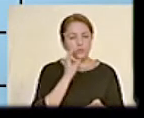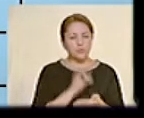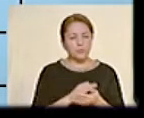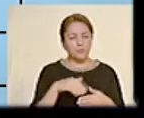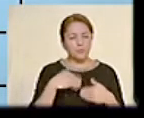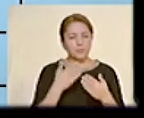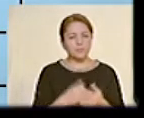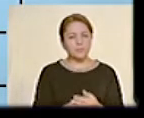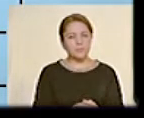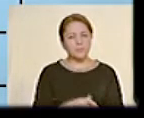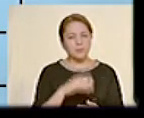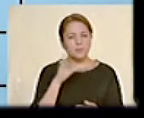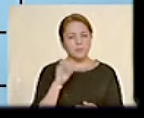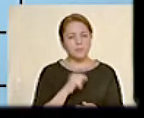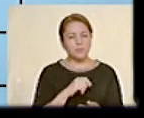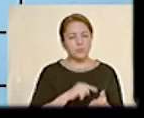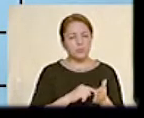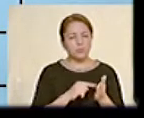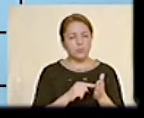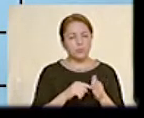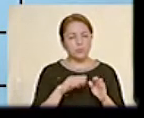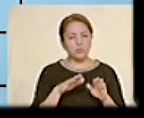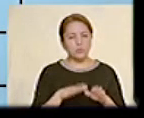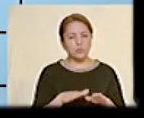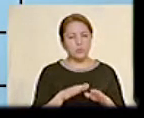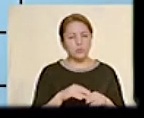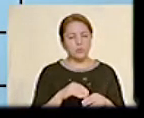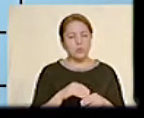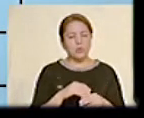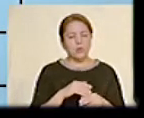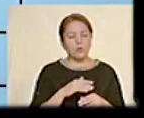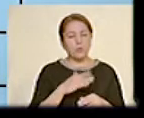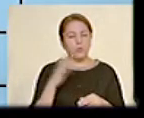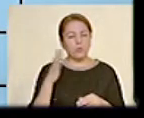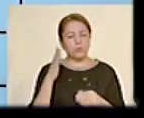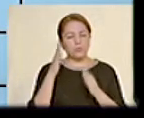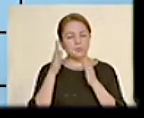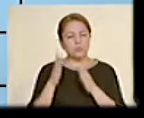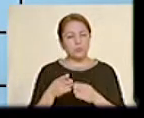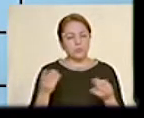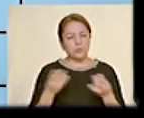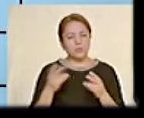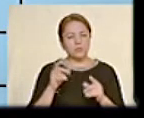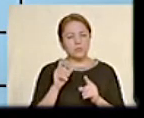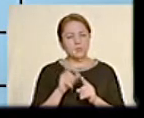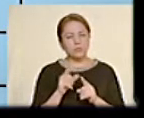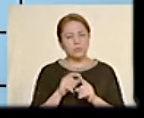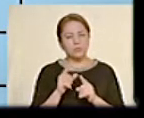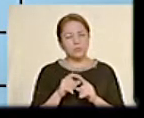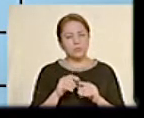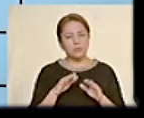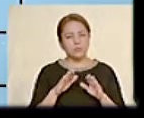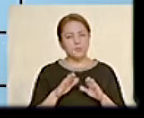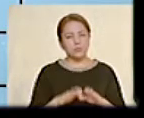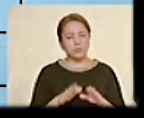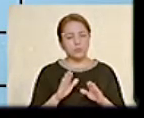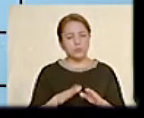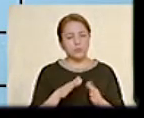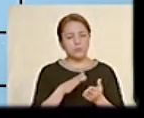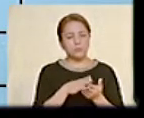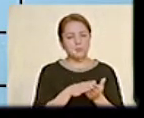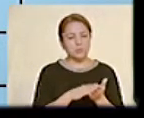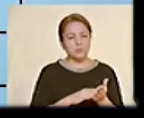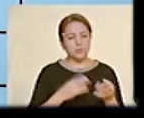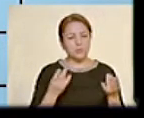bering va nuqtalar o'rniga o'ng ustundagi kerakli so'zlarni joylashtirib